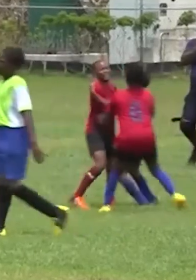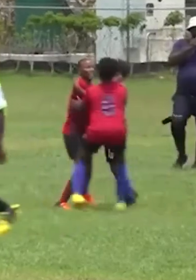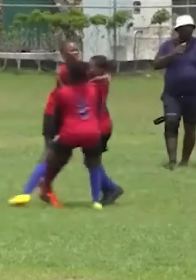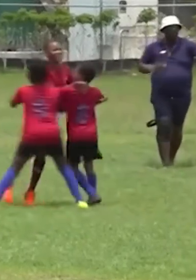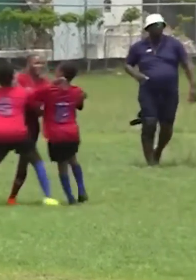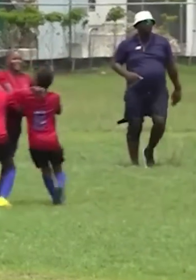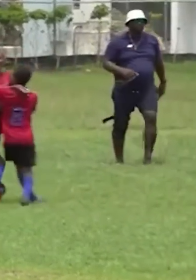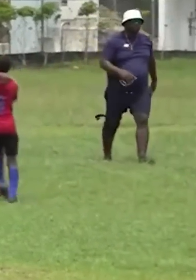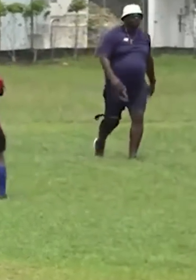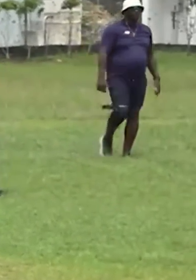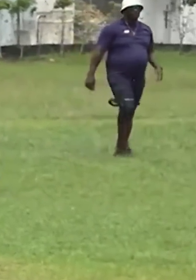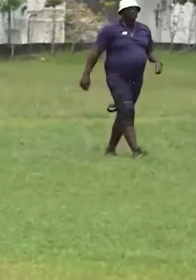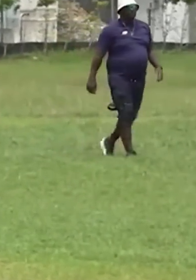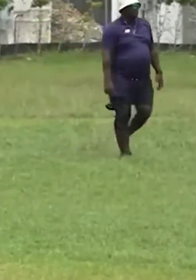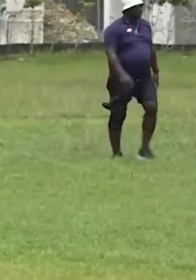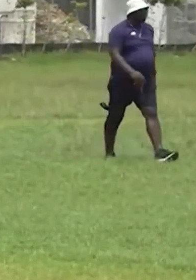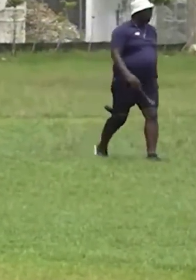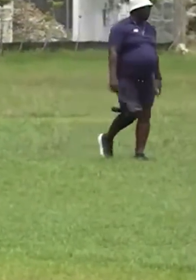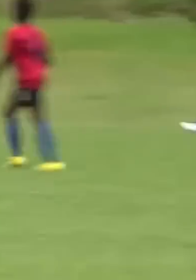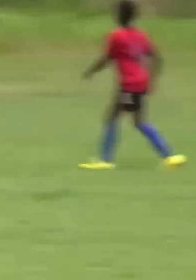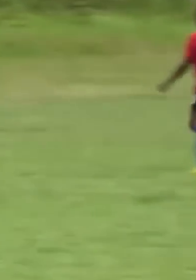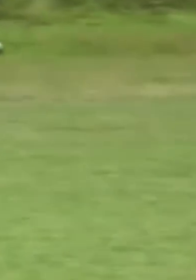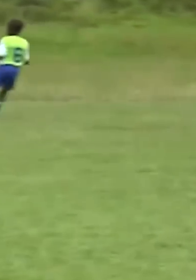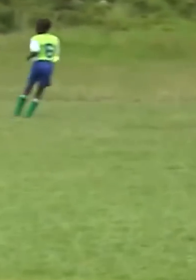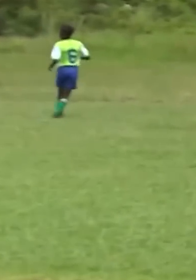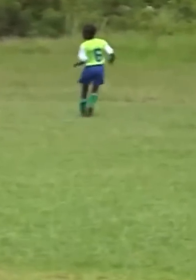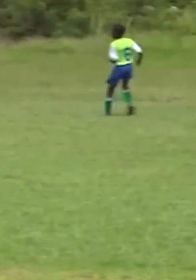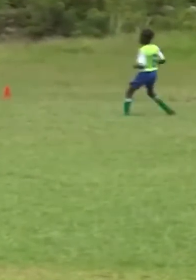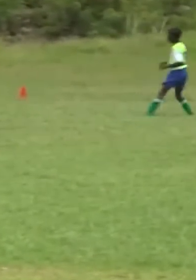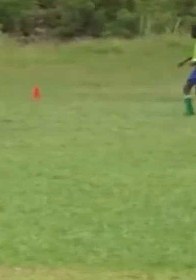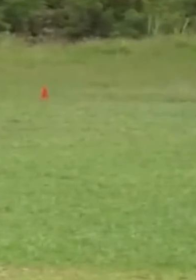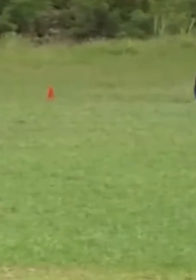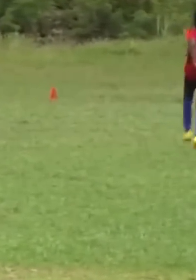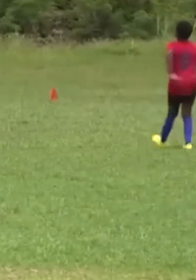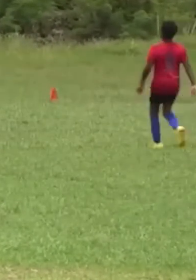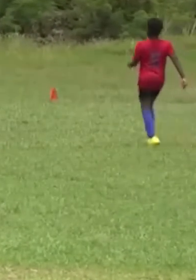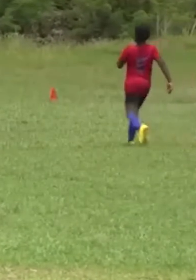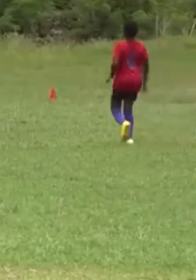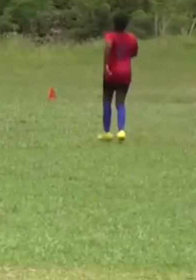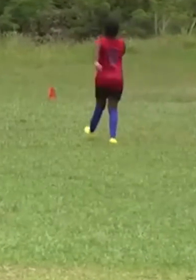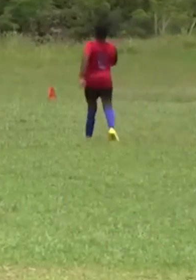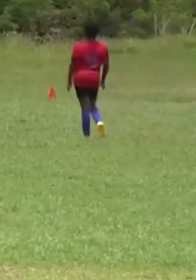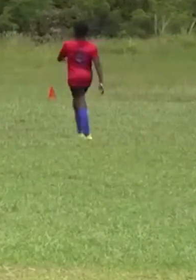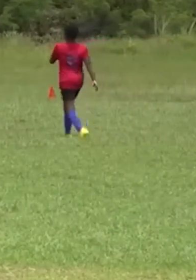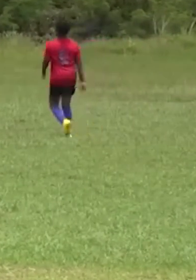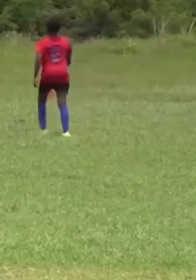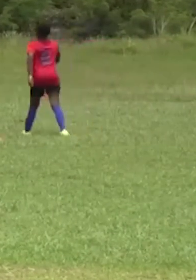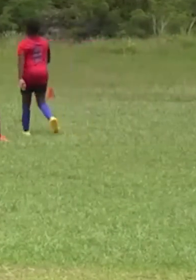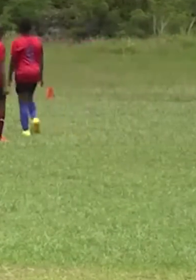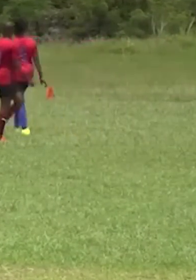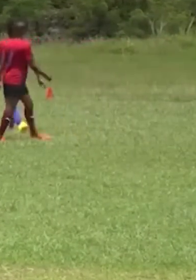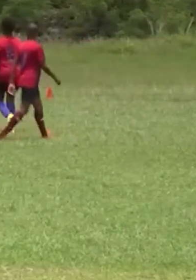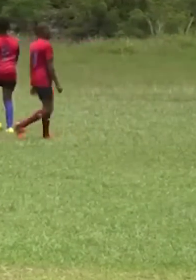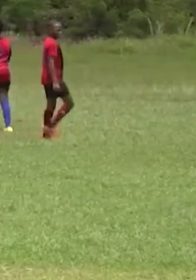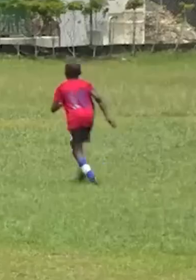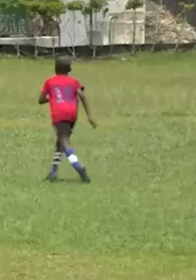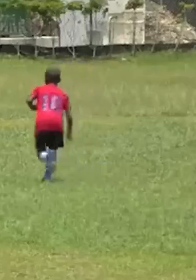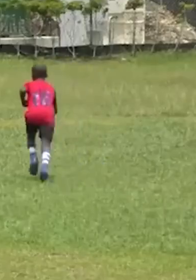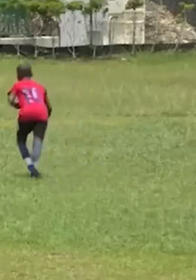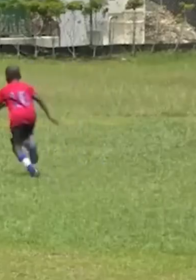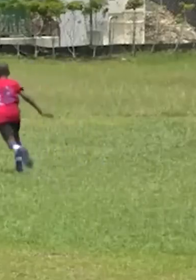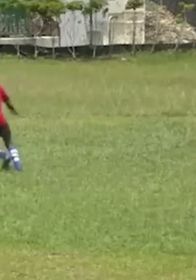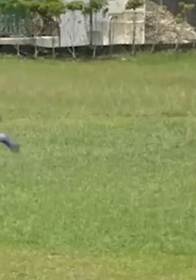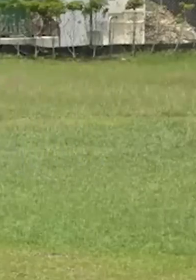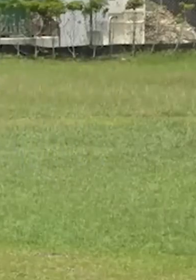home from the spot. That's 2-0. St. Stephen's went 3 up after they were awarded this penalty. Critchlow gets